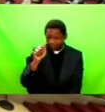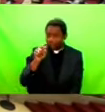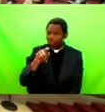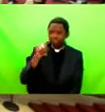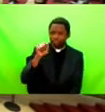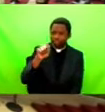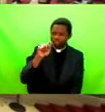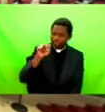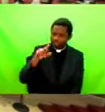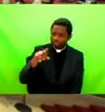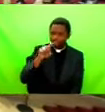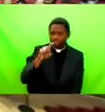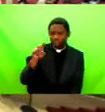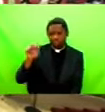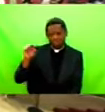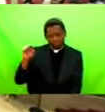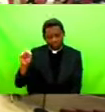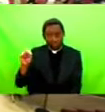paramount chief